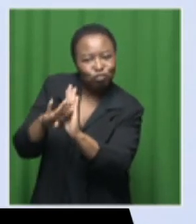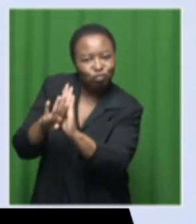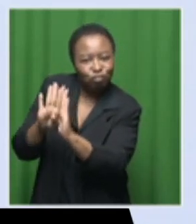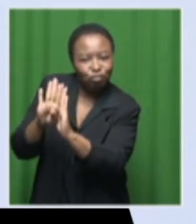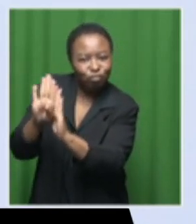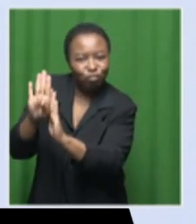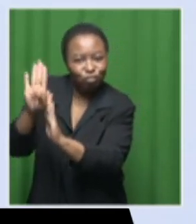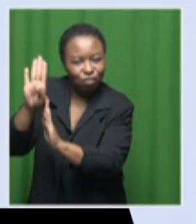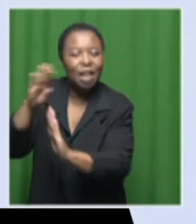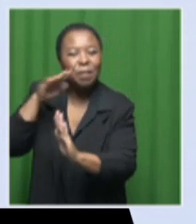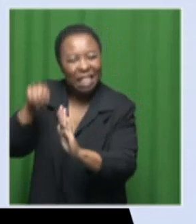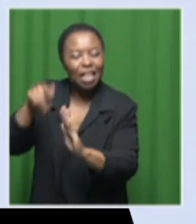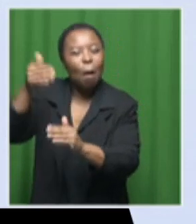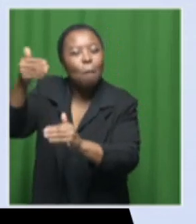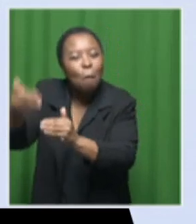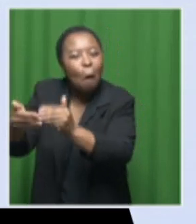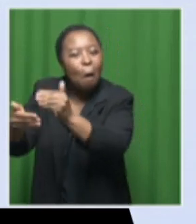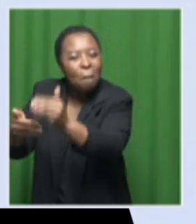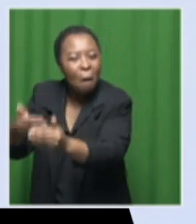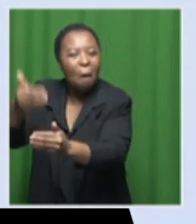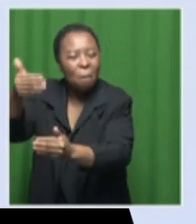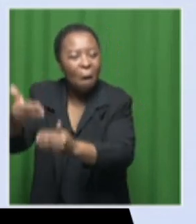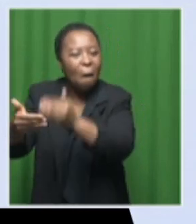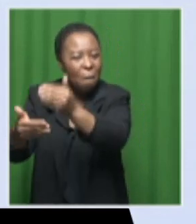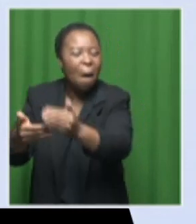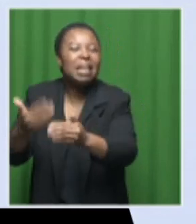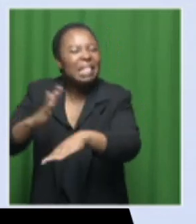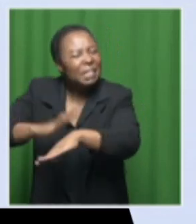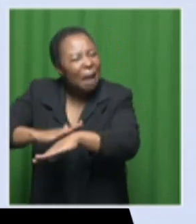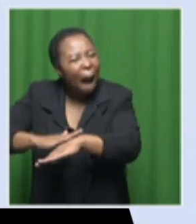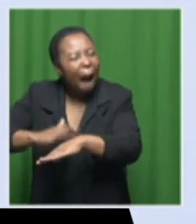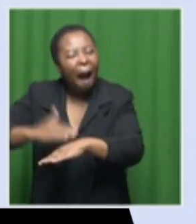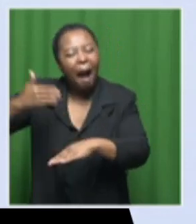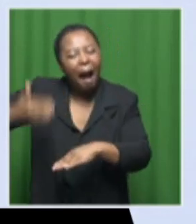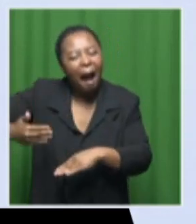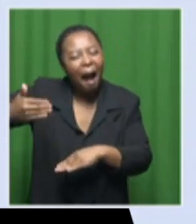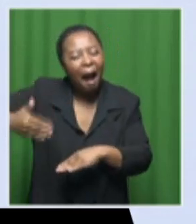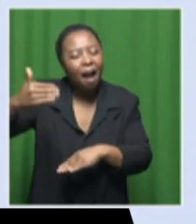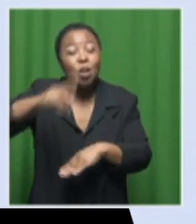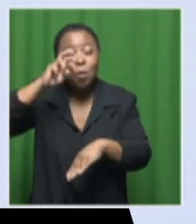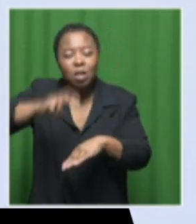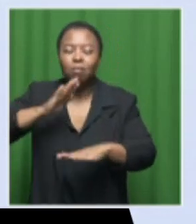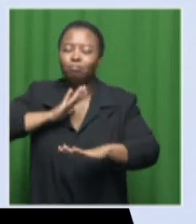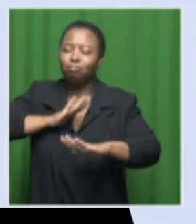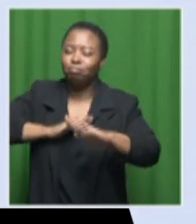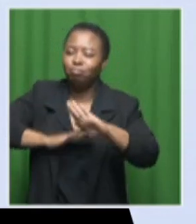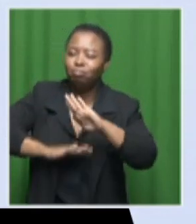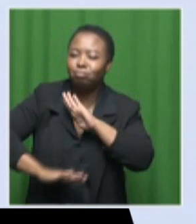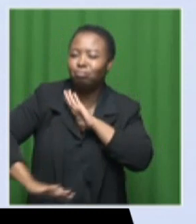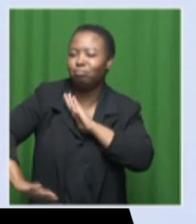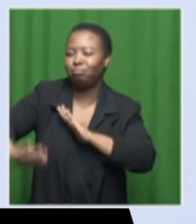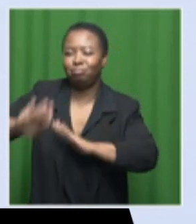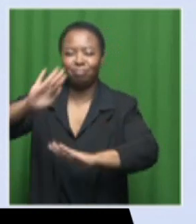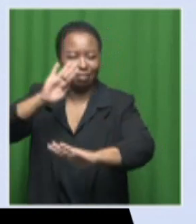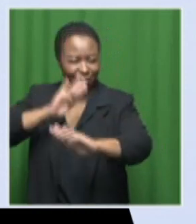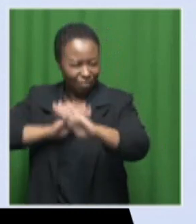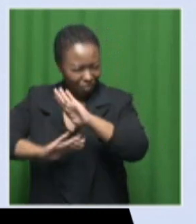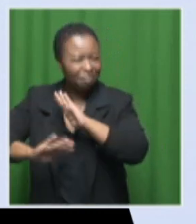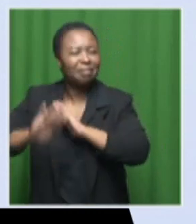process. It's a whole process, but then it takes time and it needs you to be very patient with it, and also